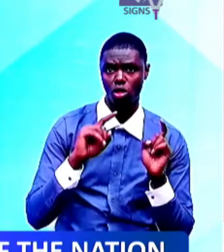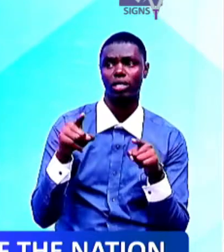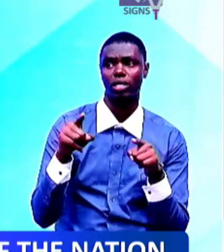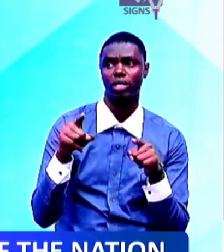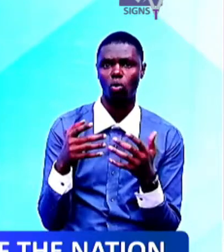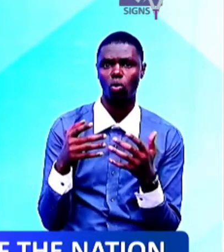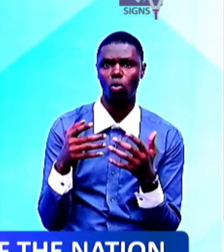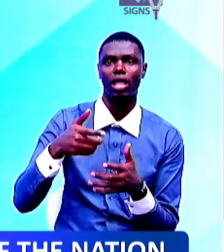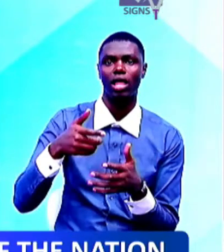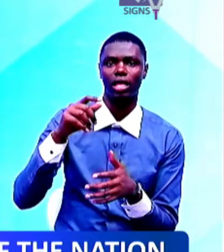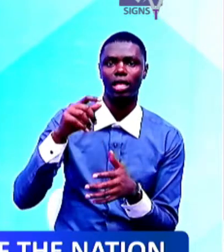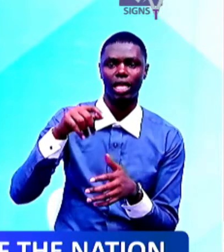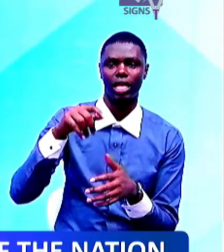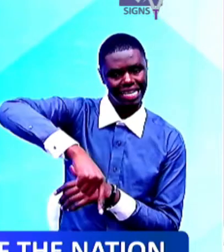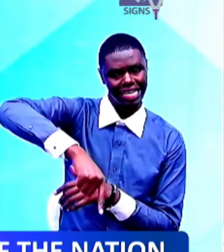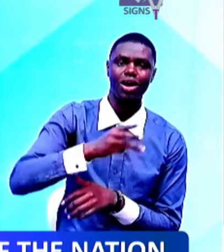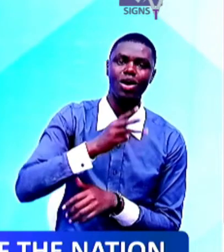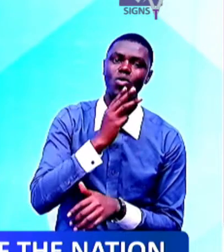water bowl,